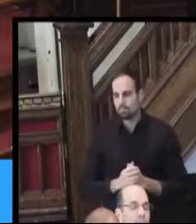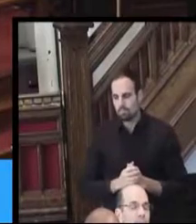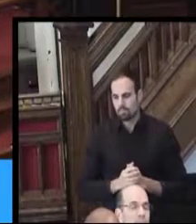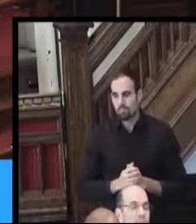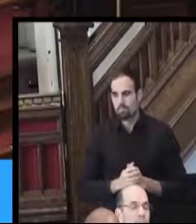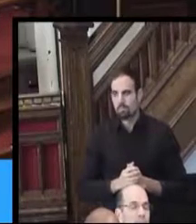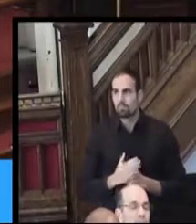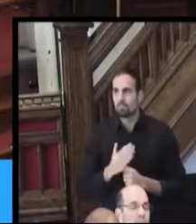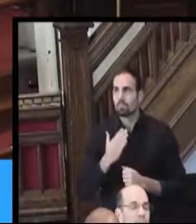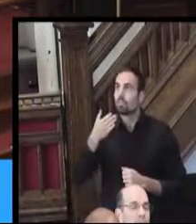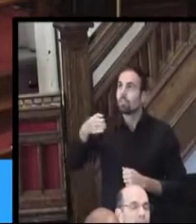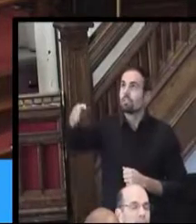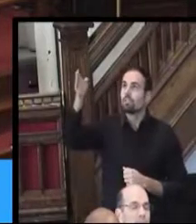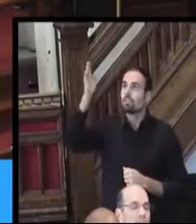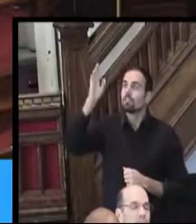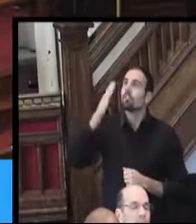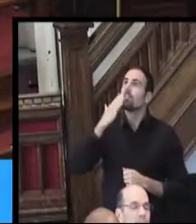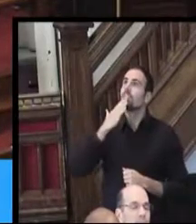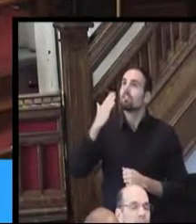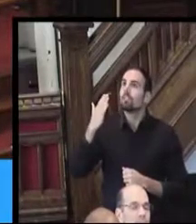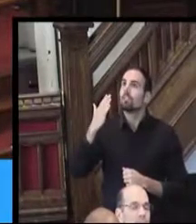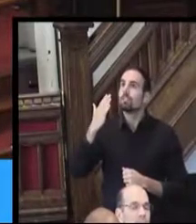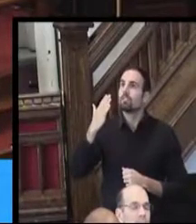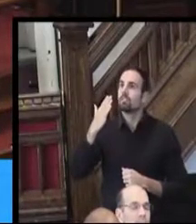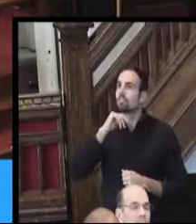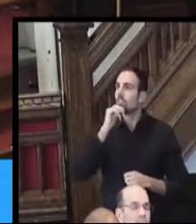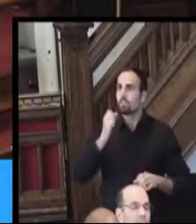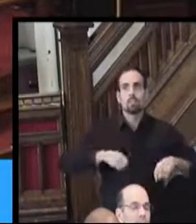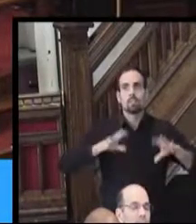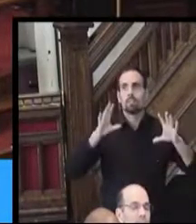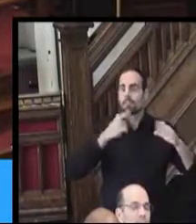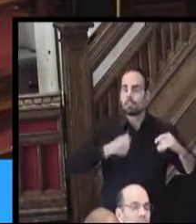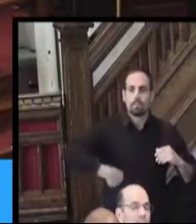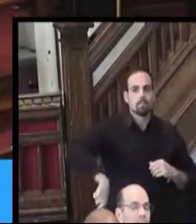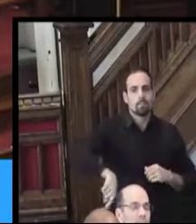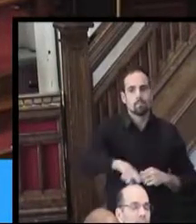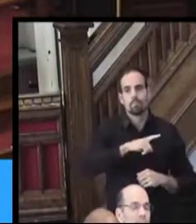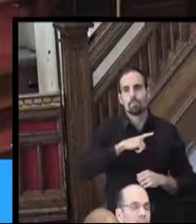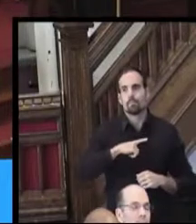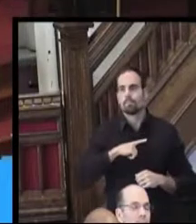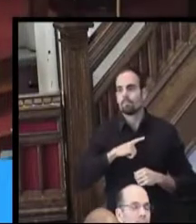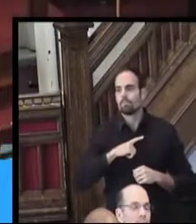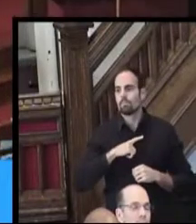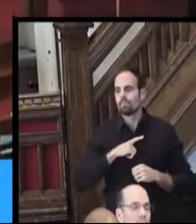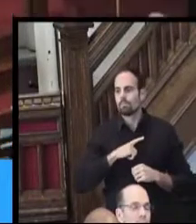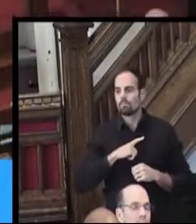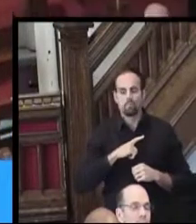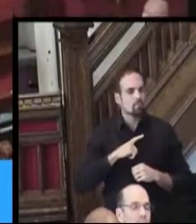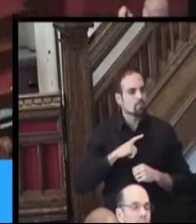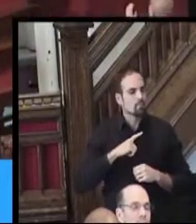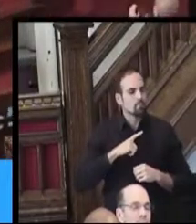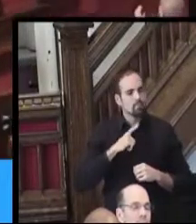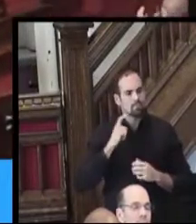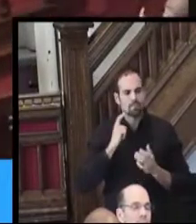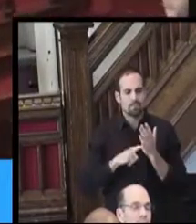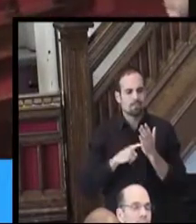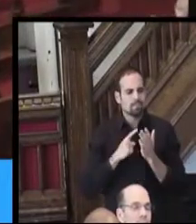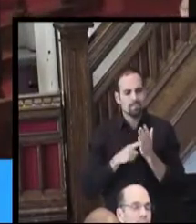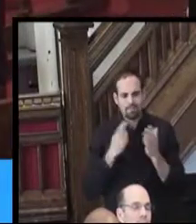God, we thank you that you don't give up on us, even when it's very tempting to give up on your